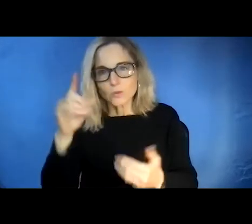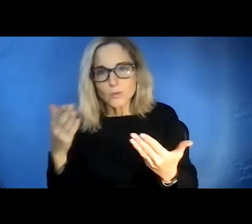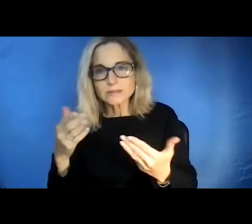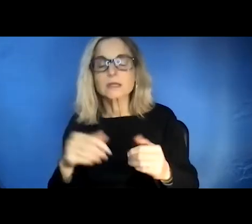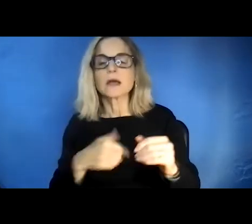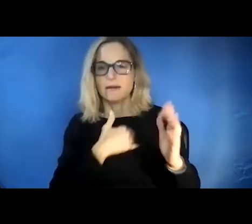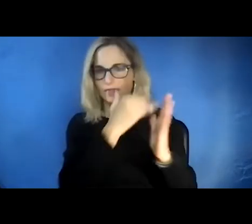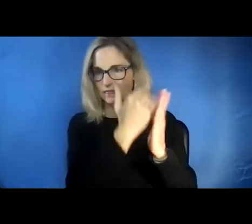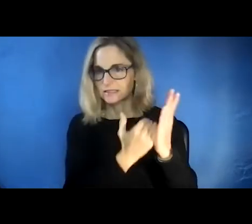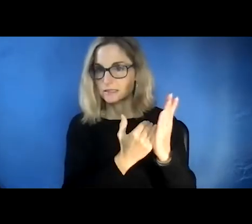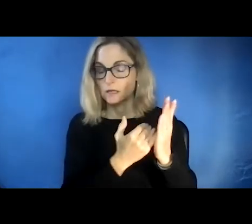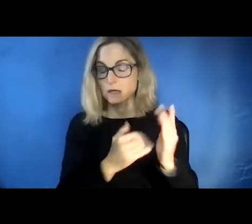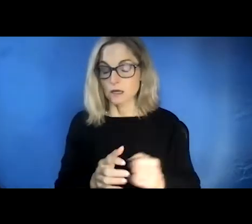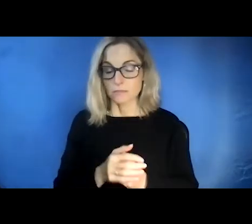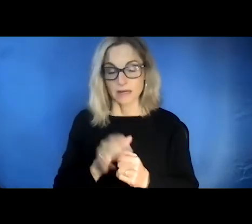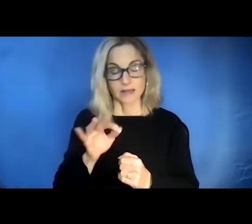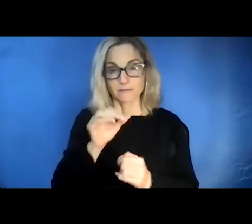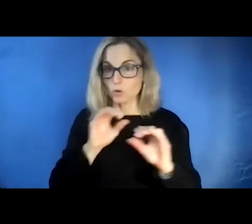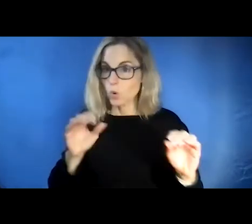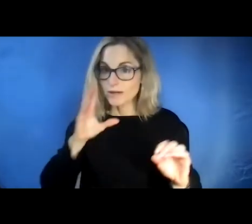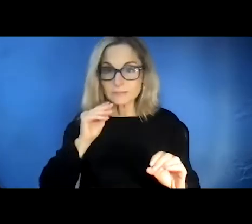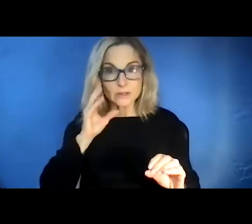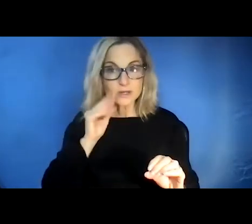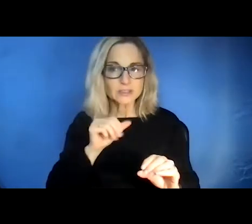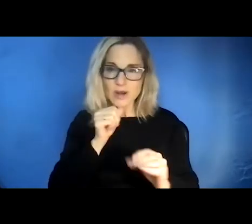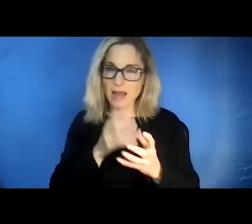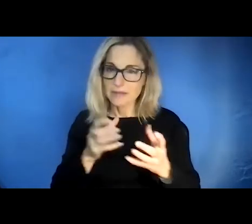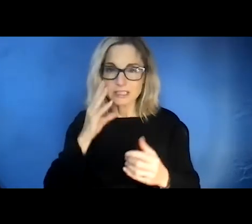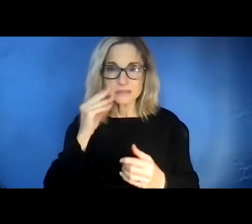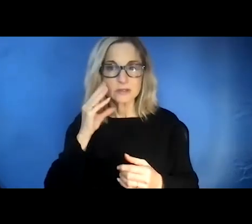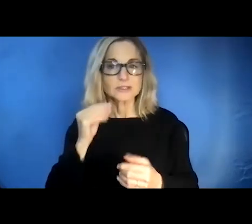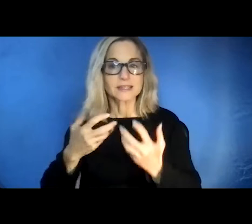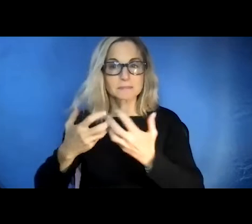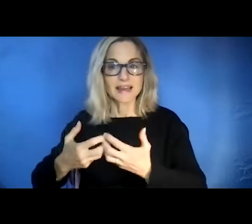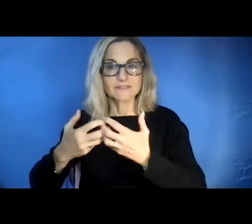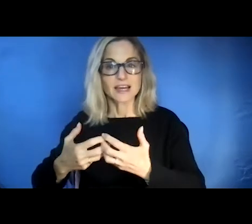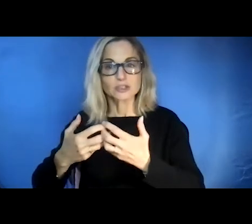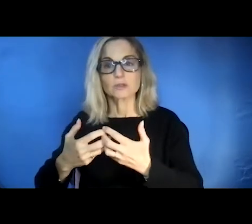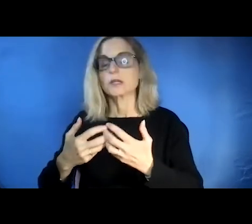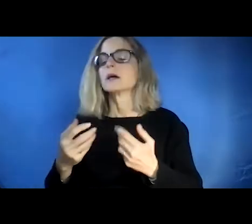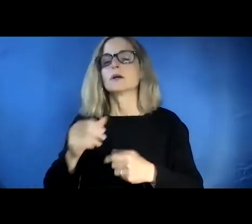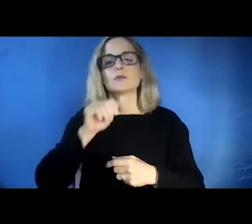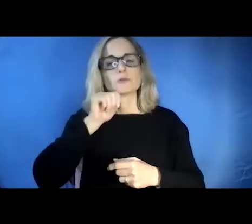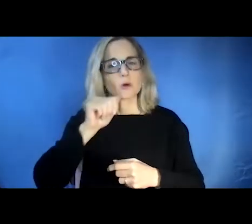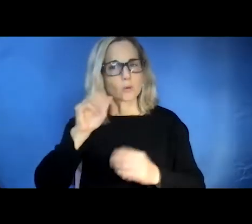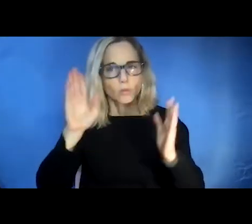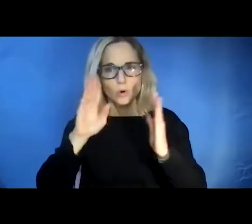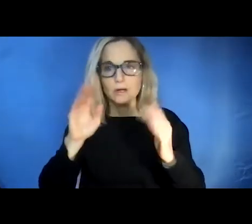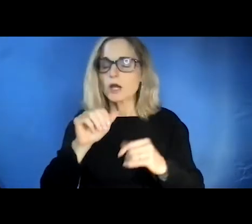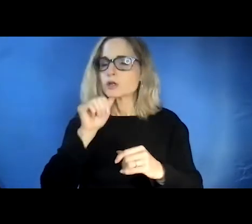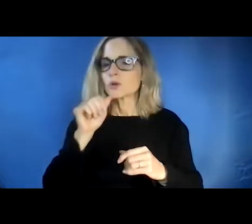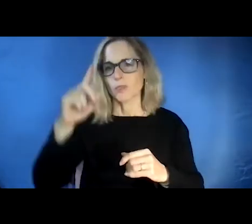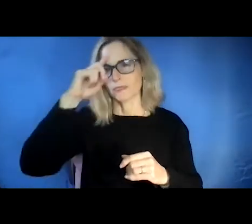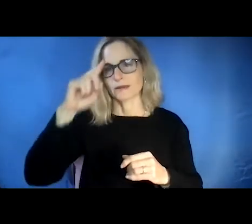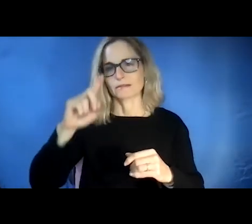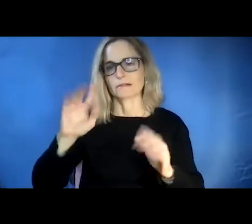have experience as a production worker in a manufacturing facility, do not discount yourself, disqualify